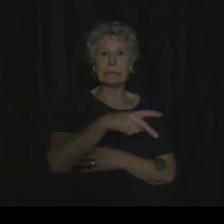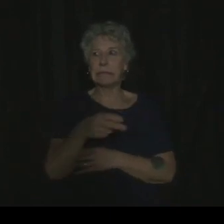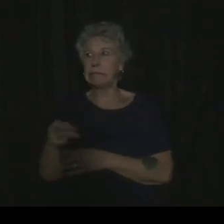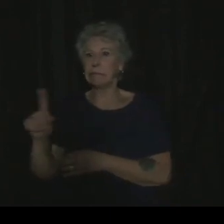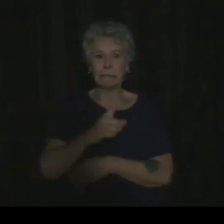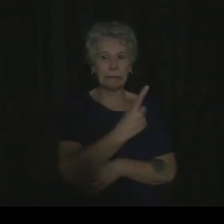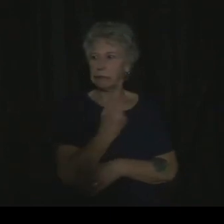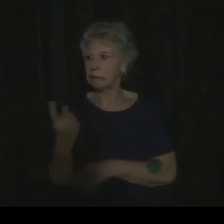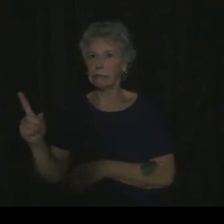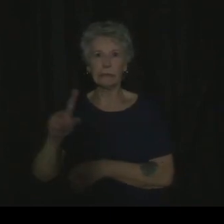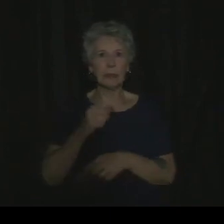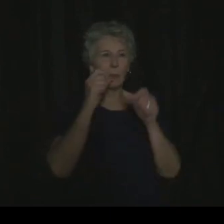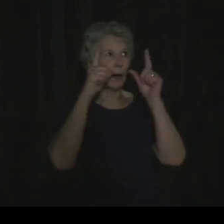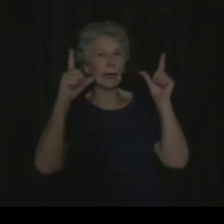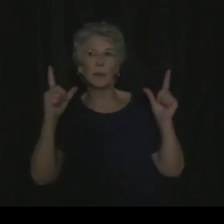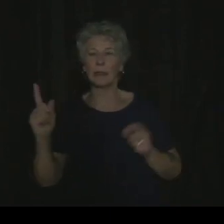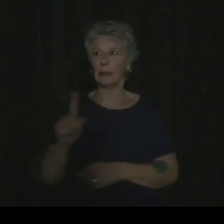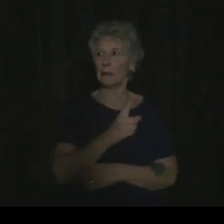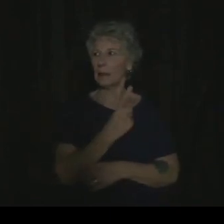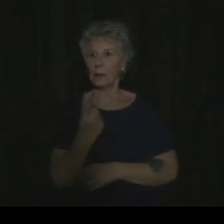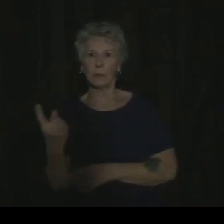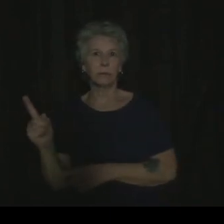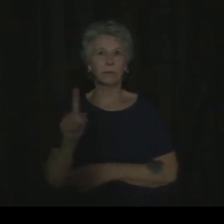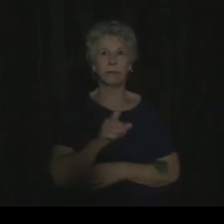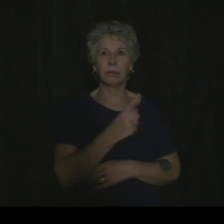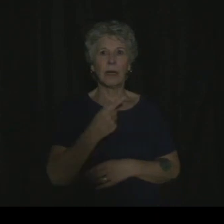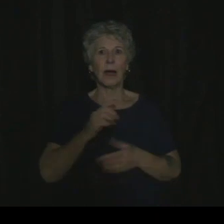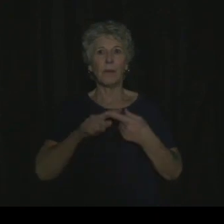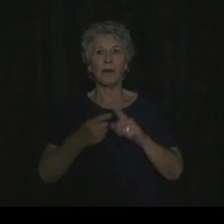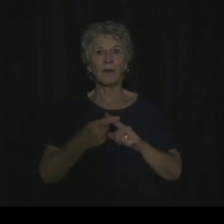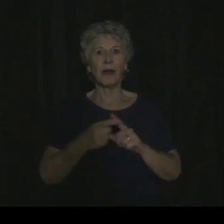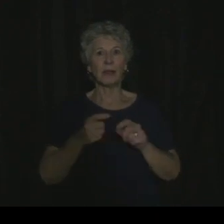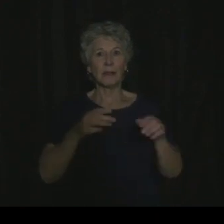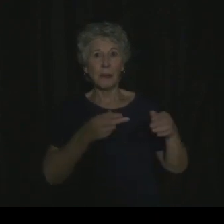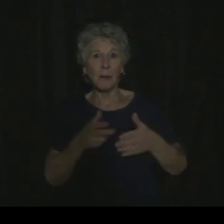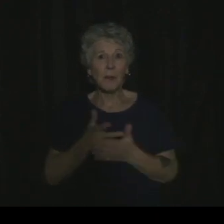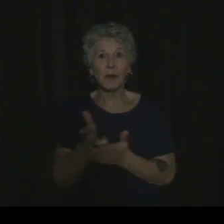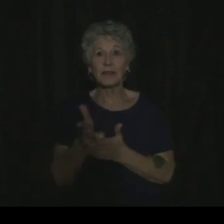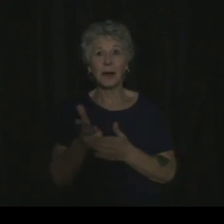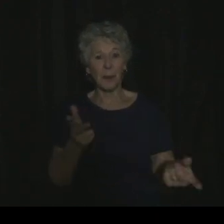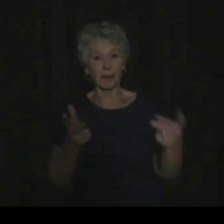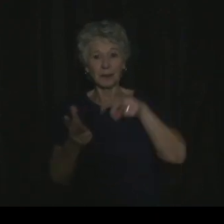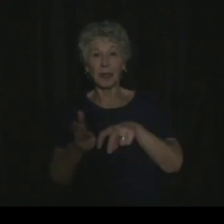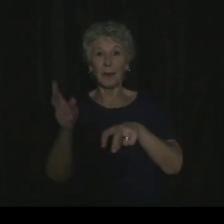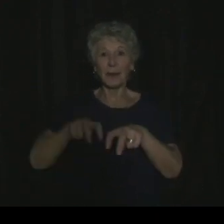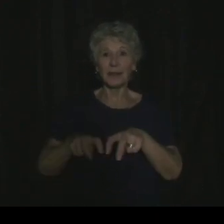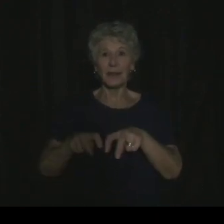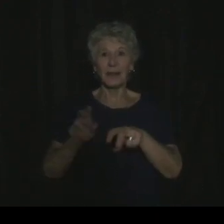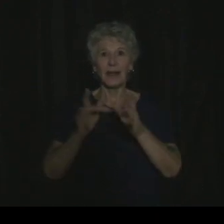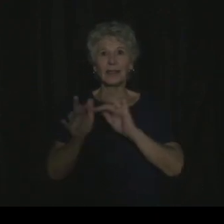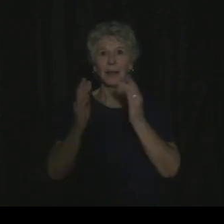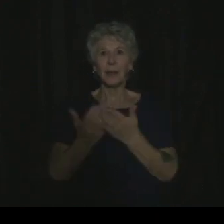to, you know, I'm wide awake, wearing off that caffeine, and my buddy pulls up. I jump in his truck, and he's got the Bible on the